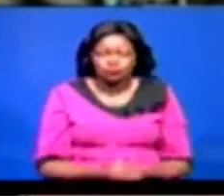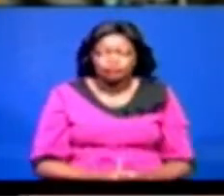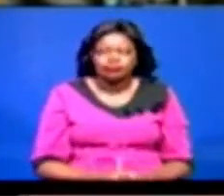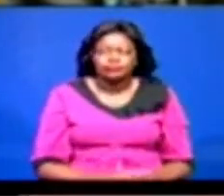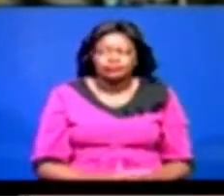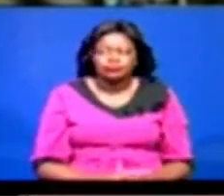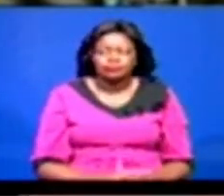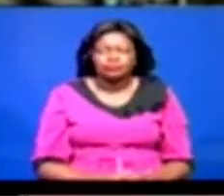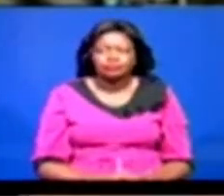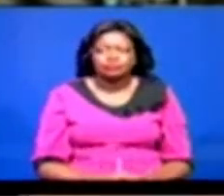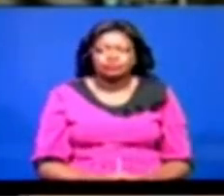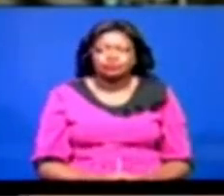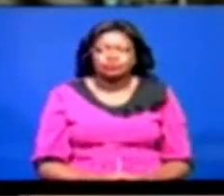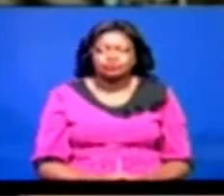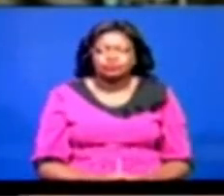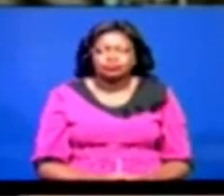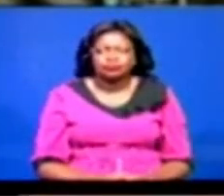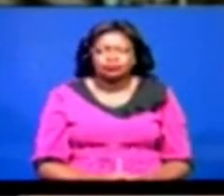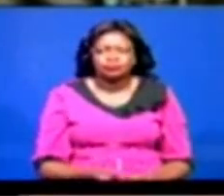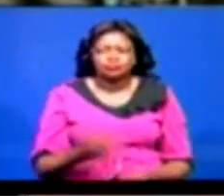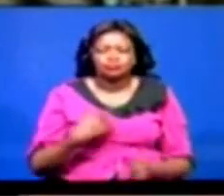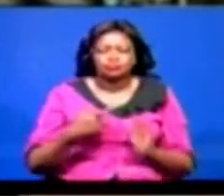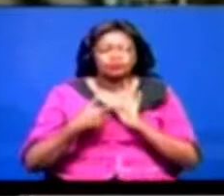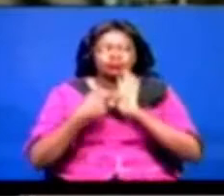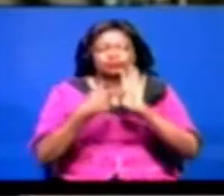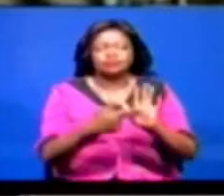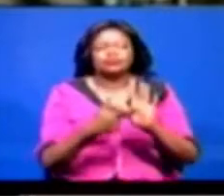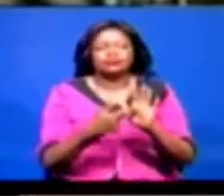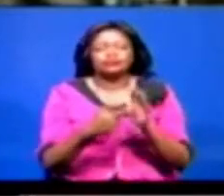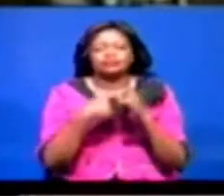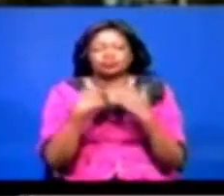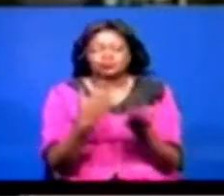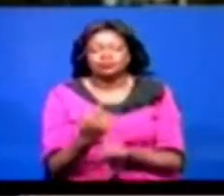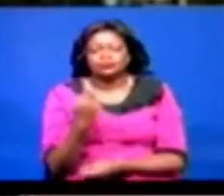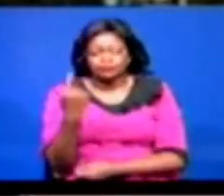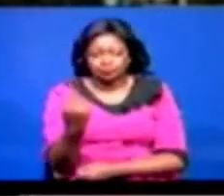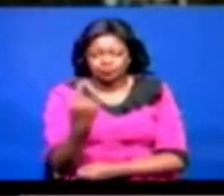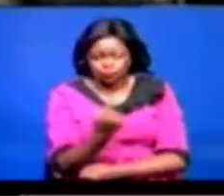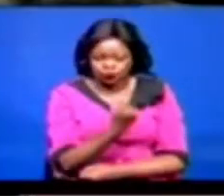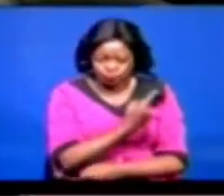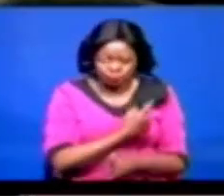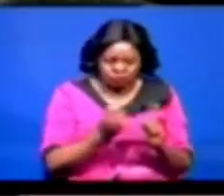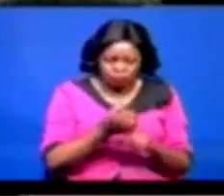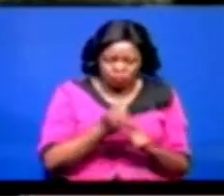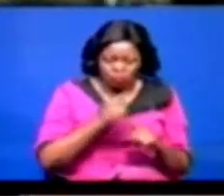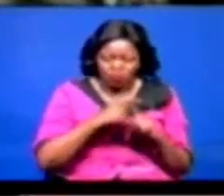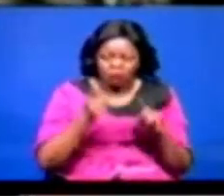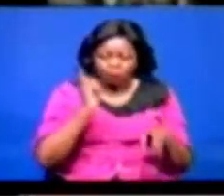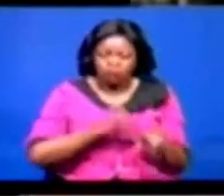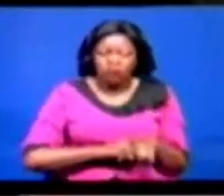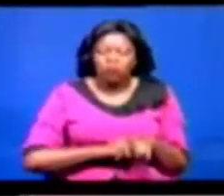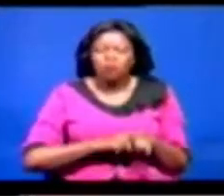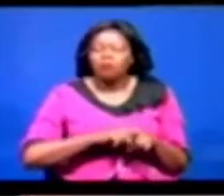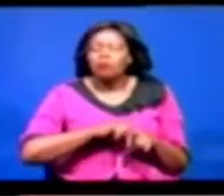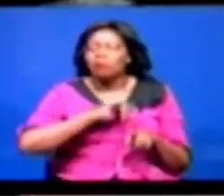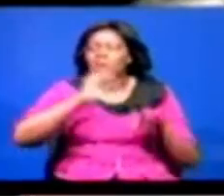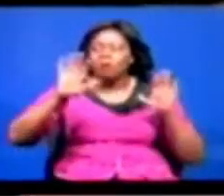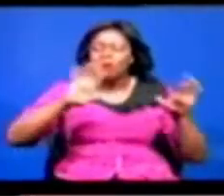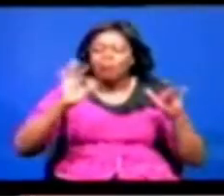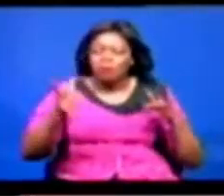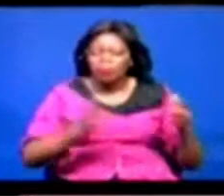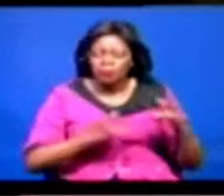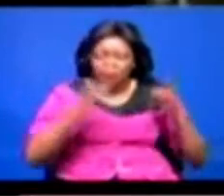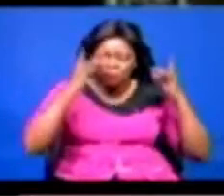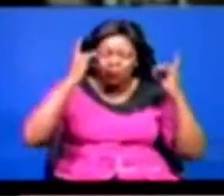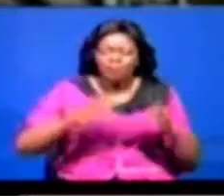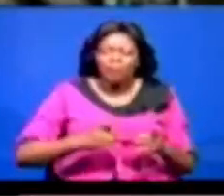moment to just demonstrate how each of these would have been achieved. But when you retire, though, to consider the decision, I